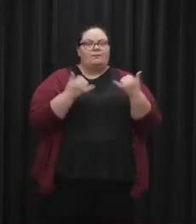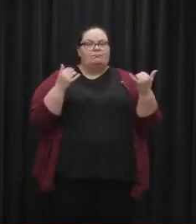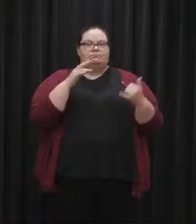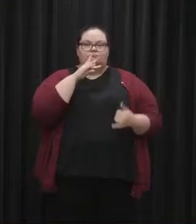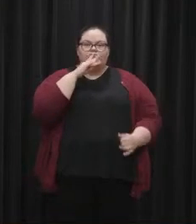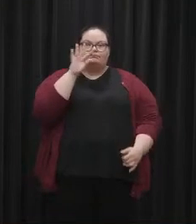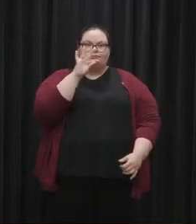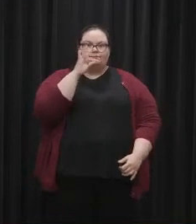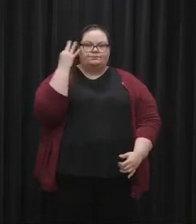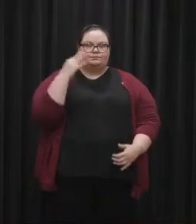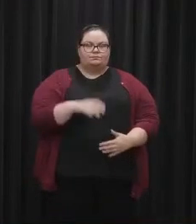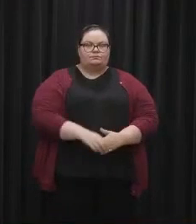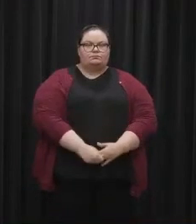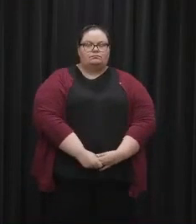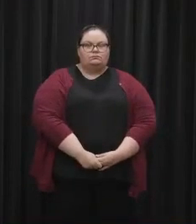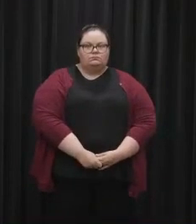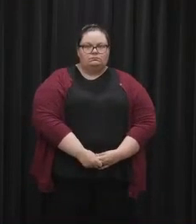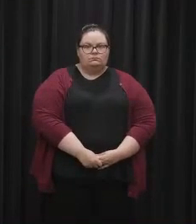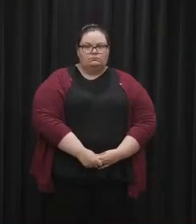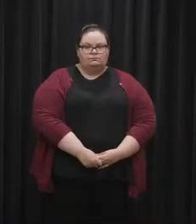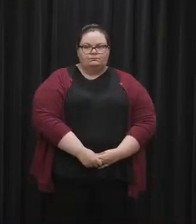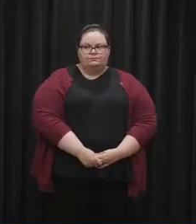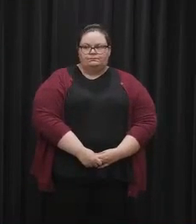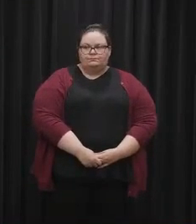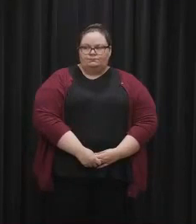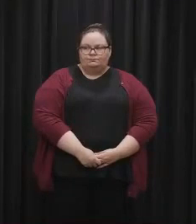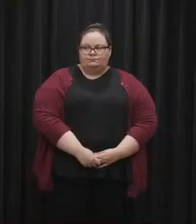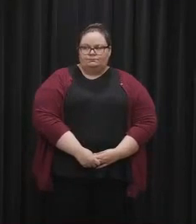champs. Let me repeat this.